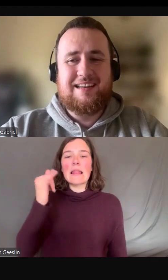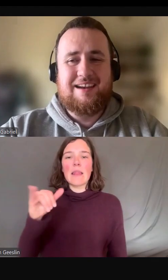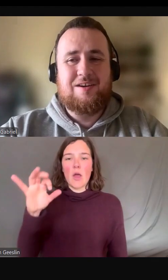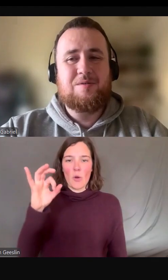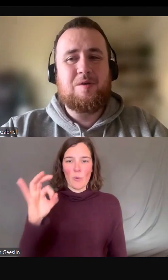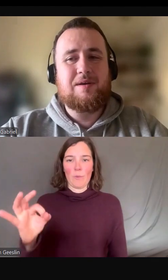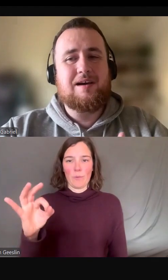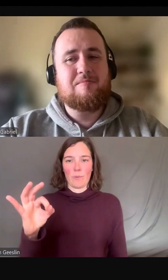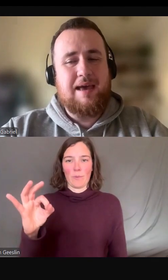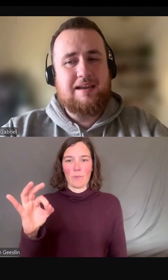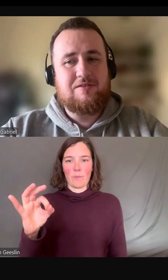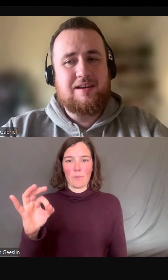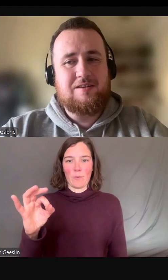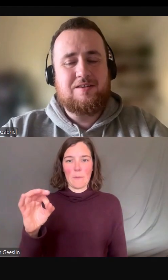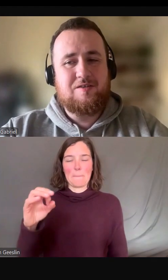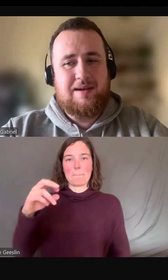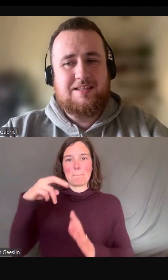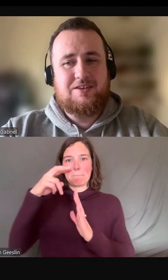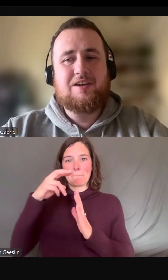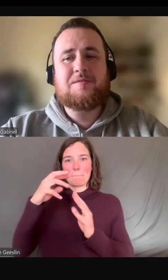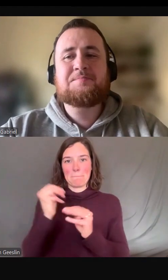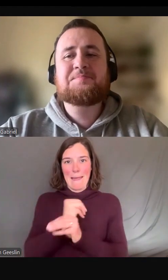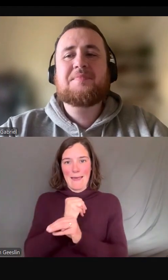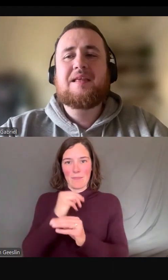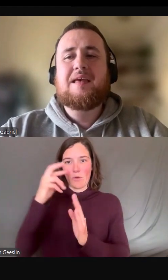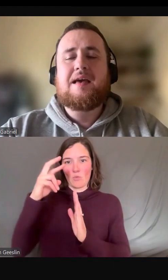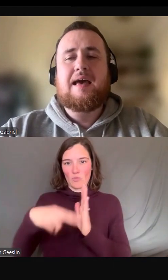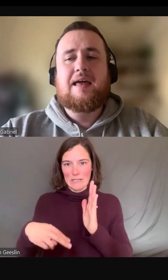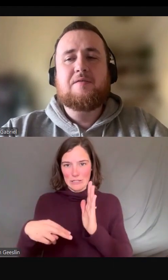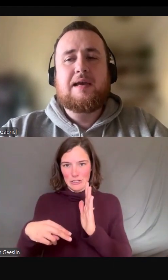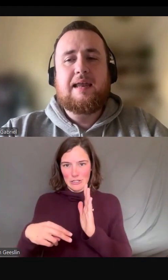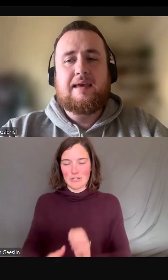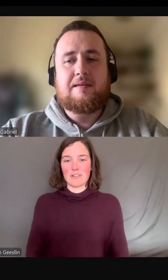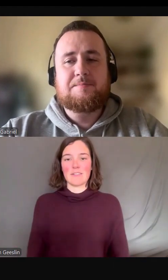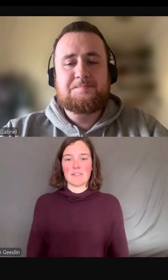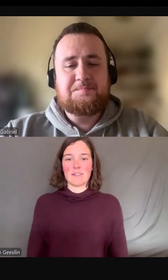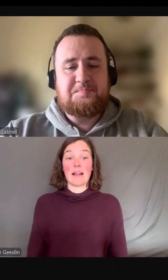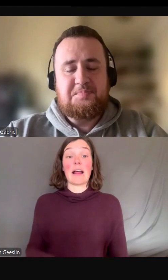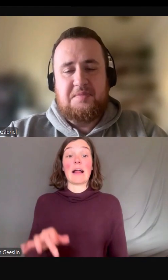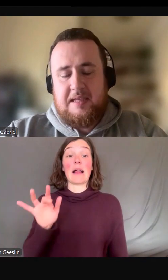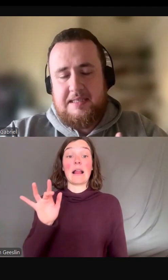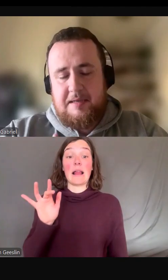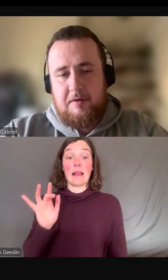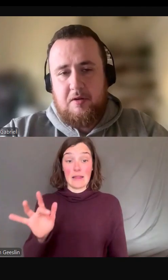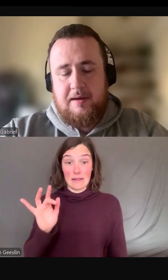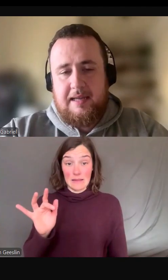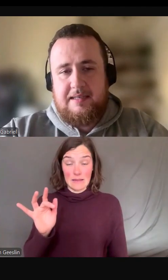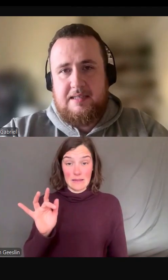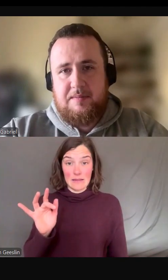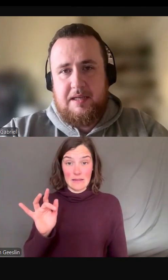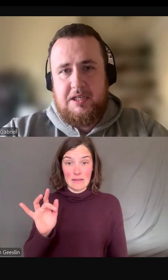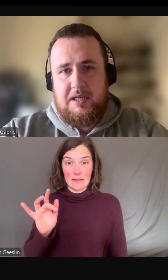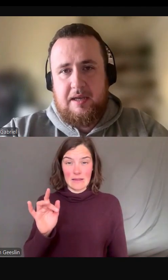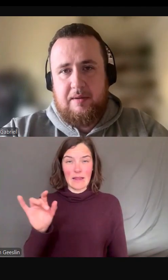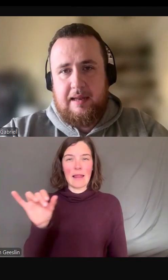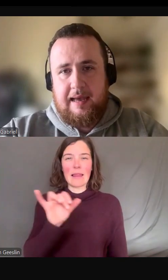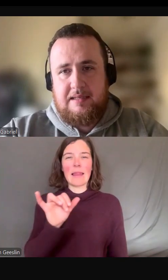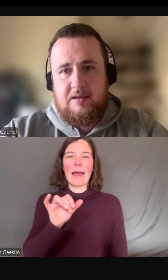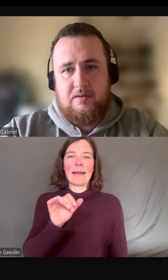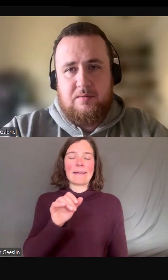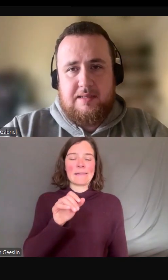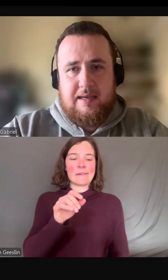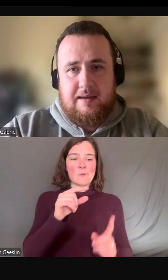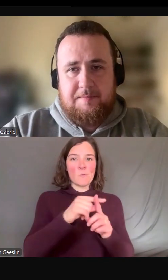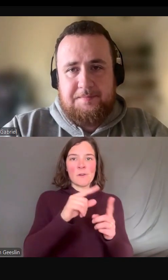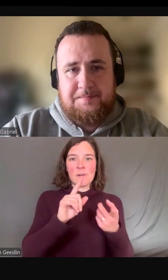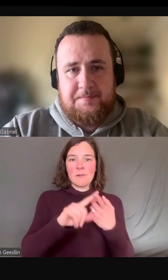button here, what we call Math Reader or Maths Reader. And if we click it, similar to our text-to-speech, it will ask, oh,